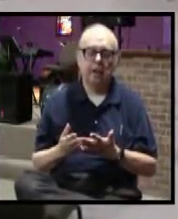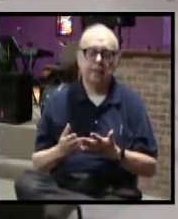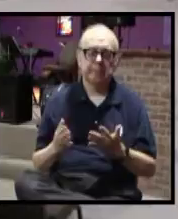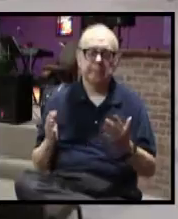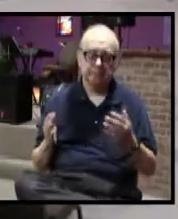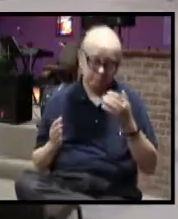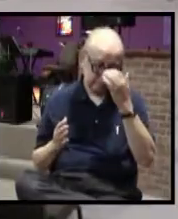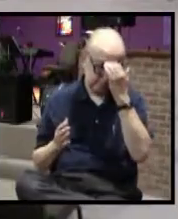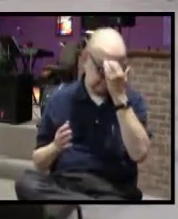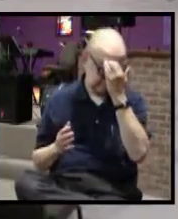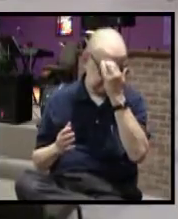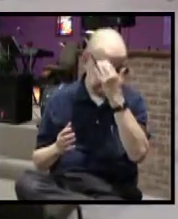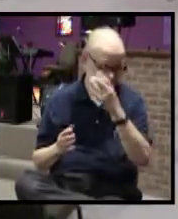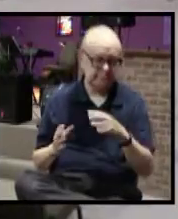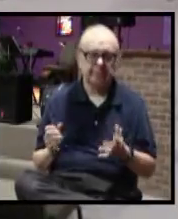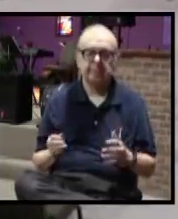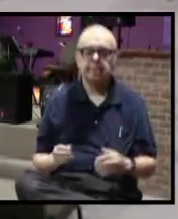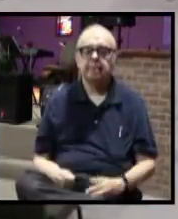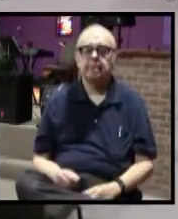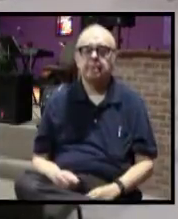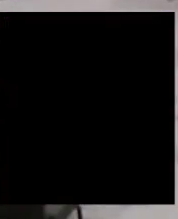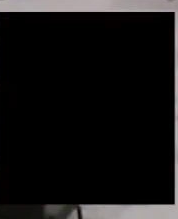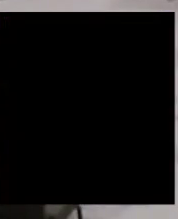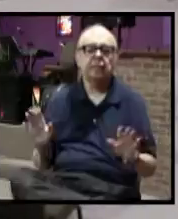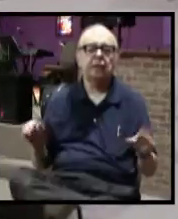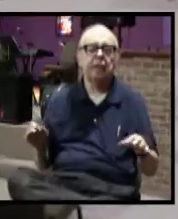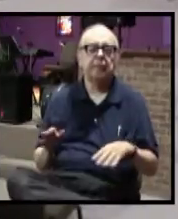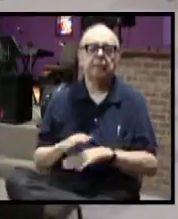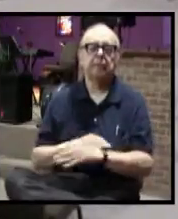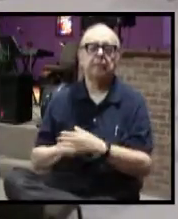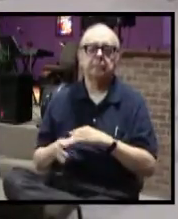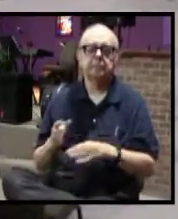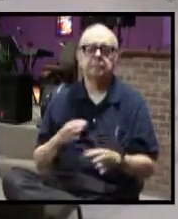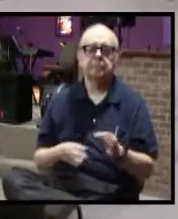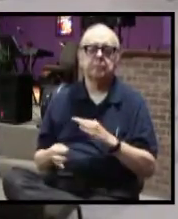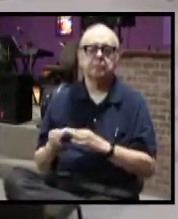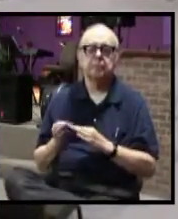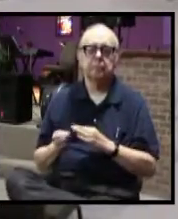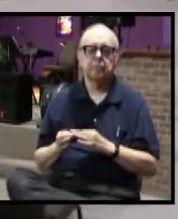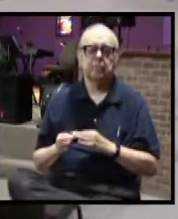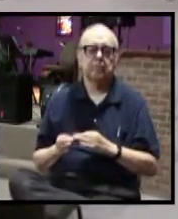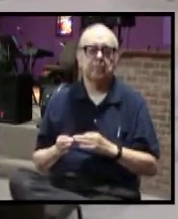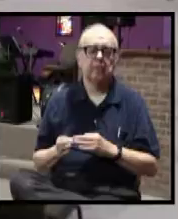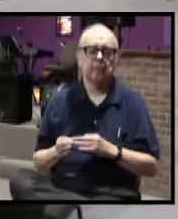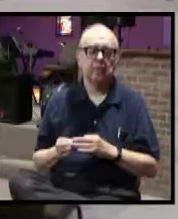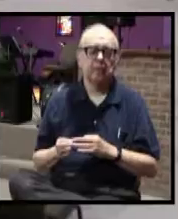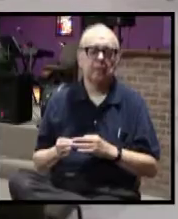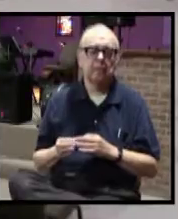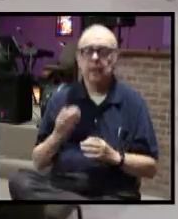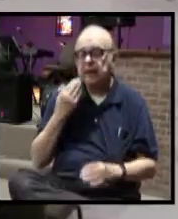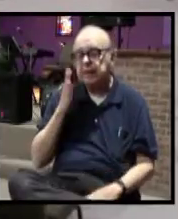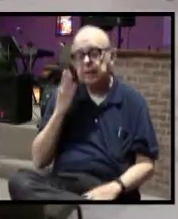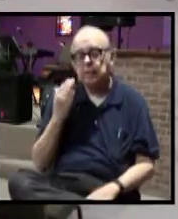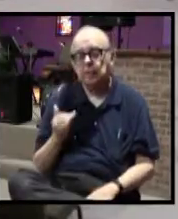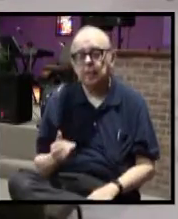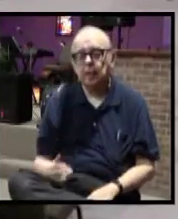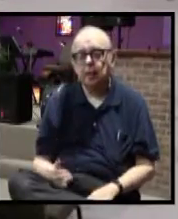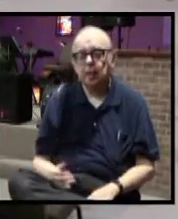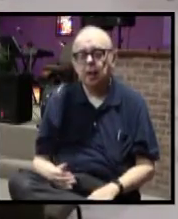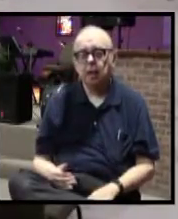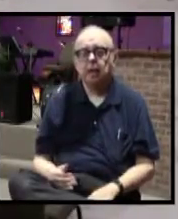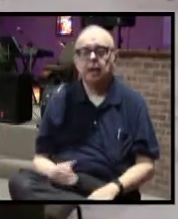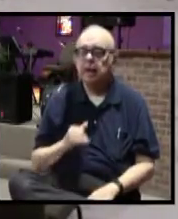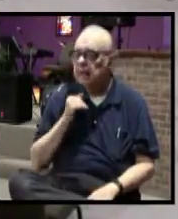response, he would clap his arms and stem instead of answering. He didn't have an answer because he didn't have a name.